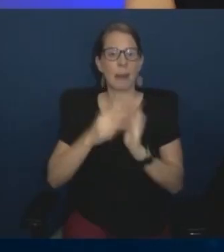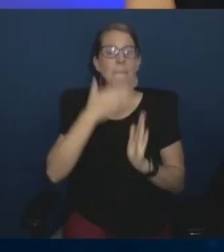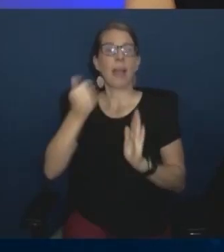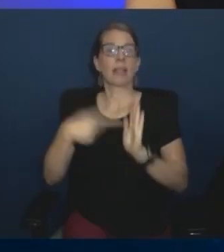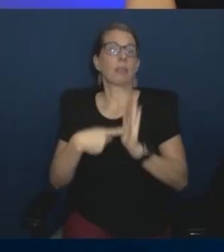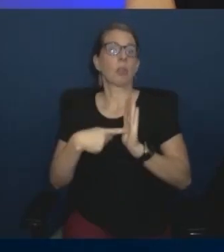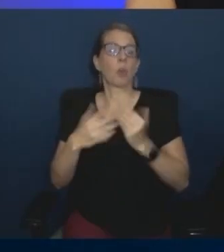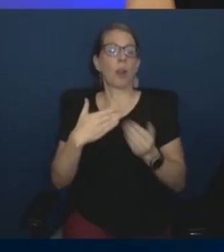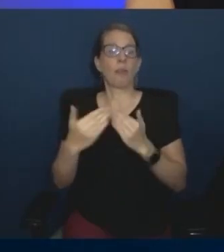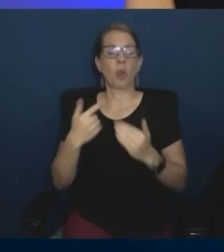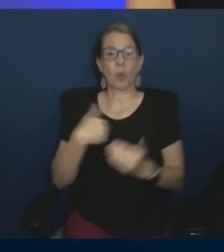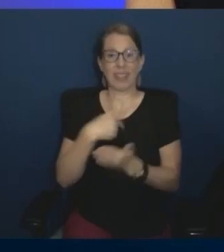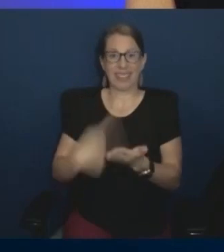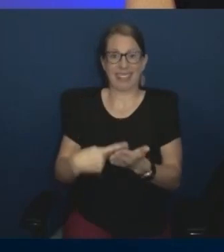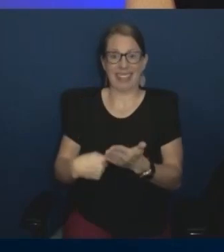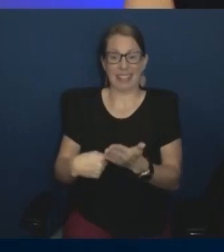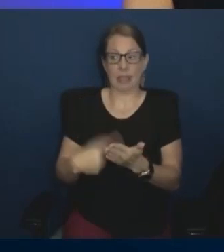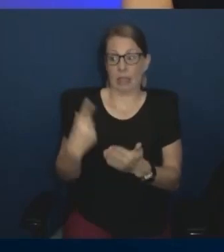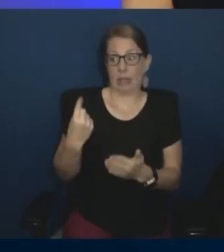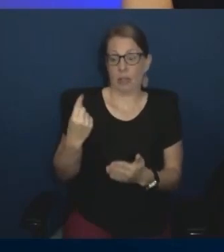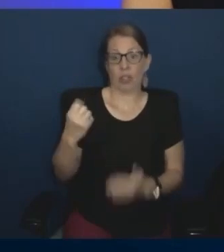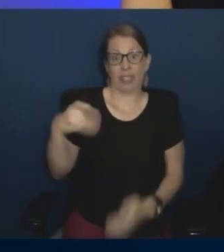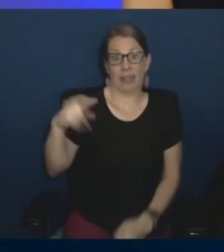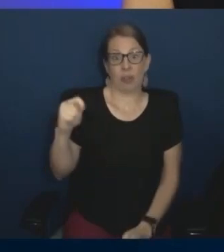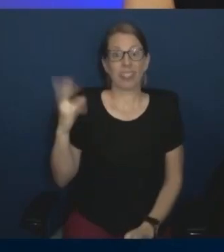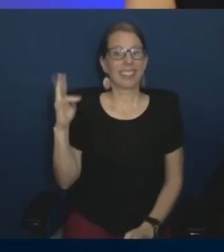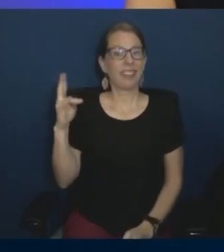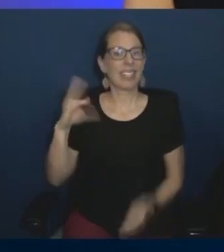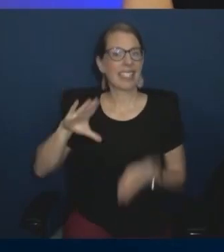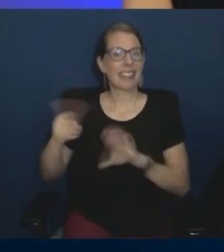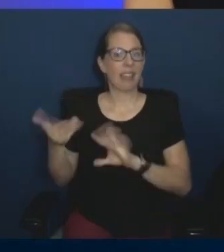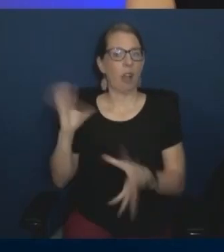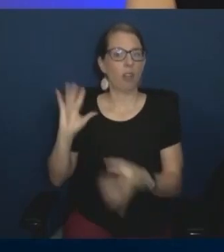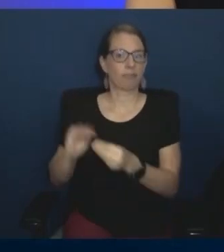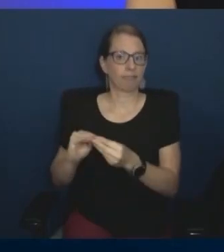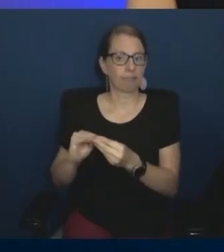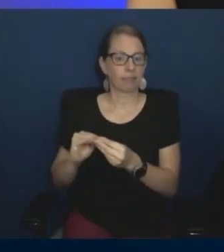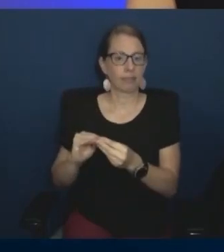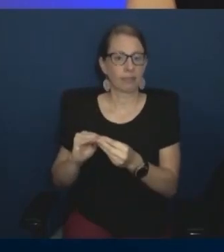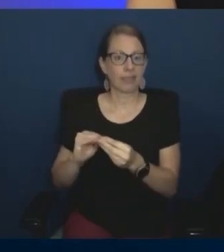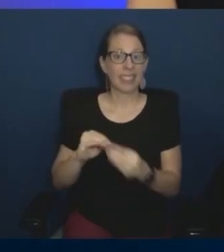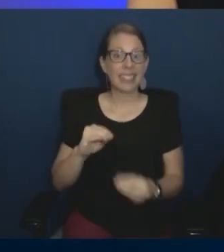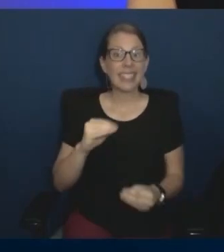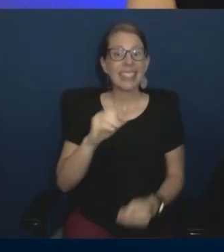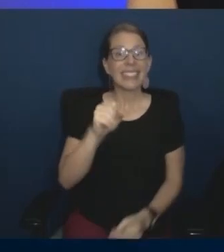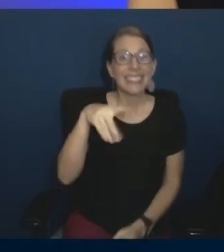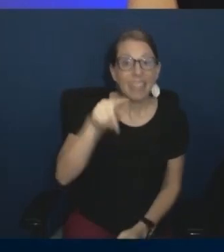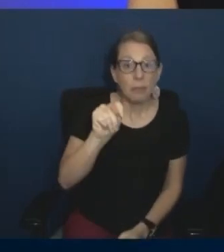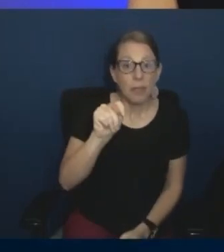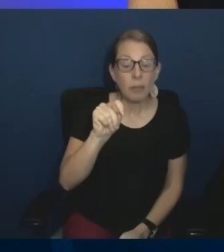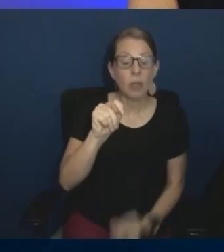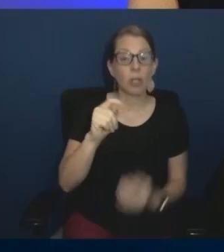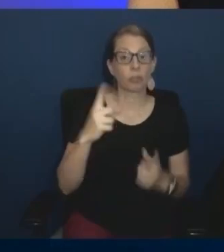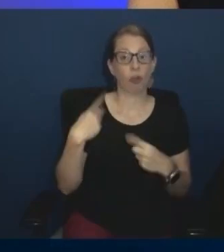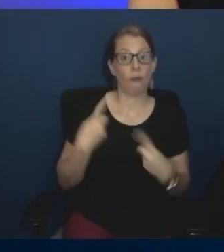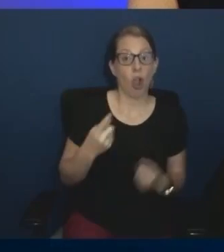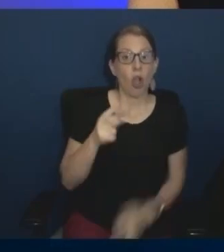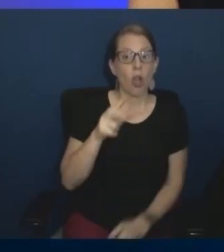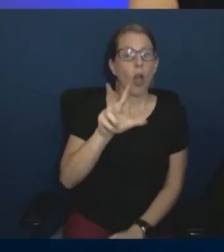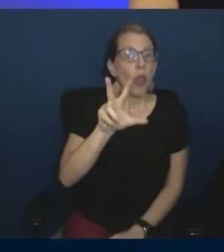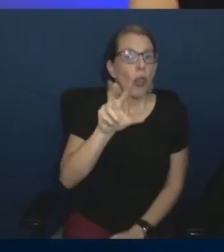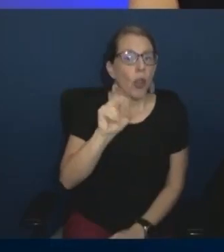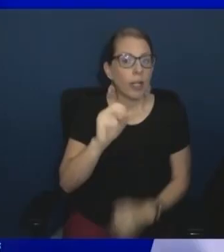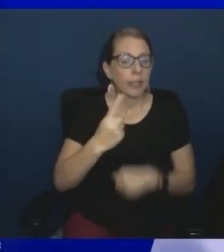time last year in September, there were 17 deaths. So far here in September, 30 deaths, and we're only halfway through. What does that tell